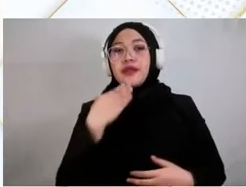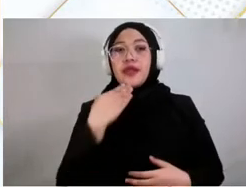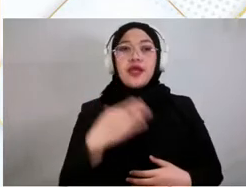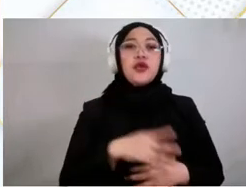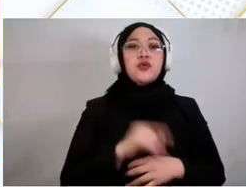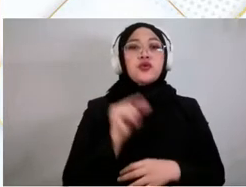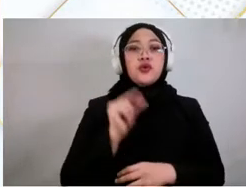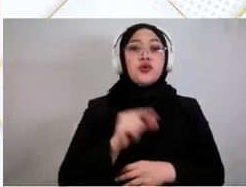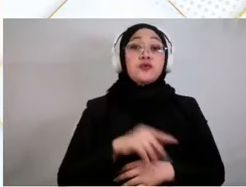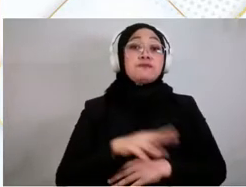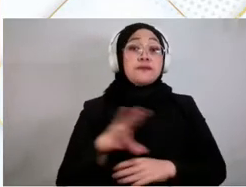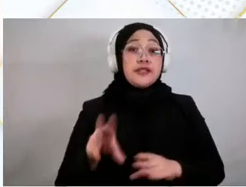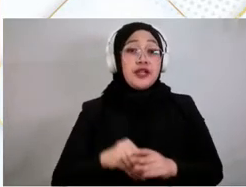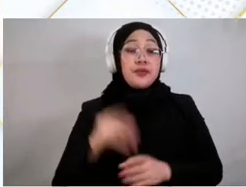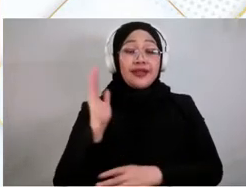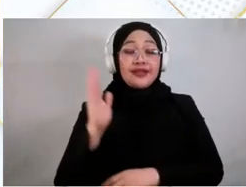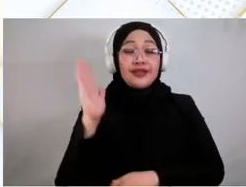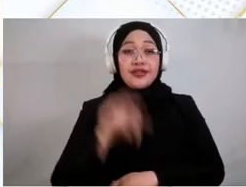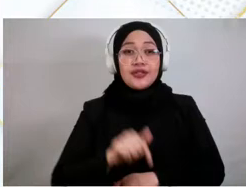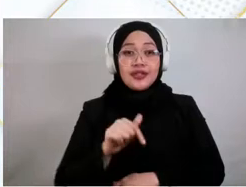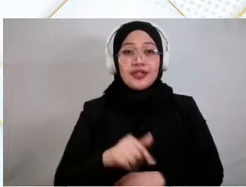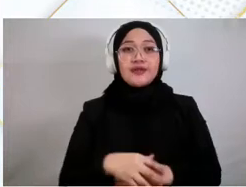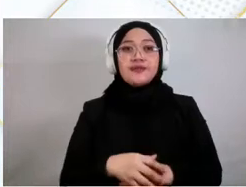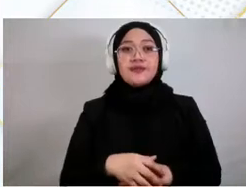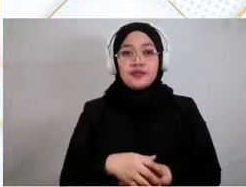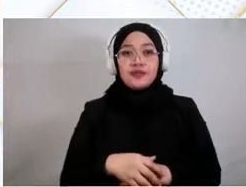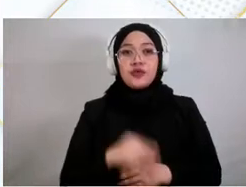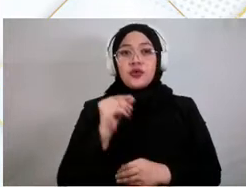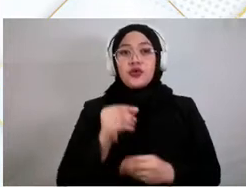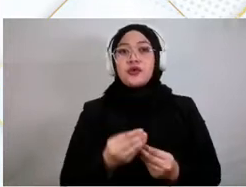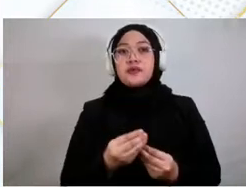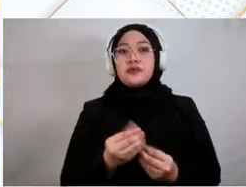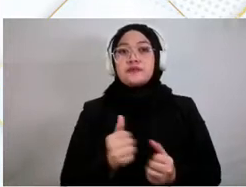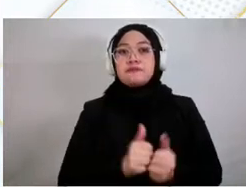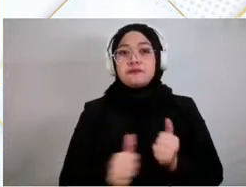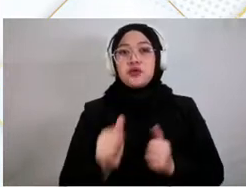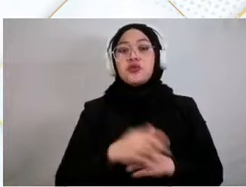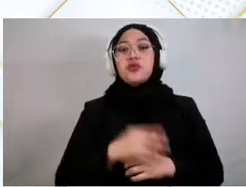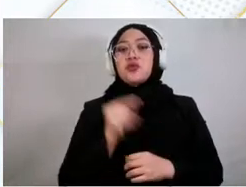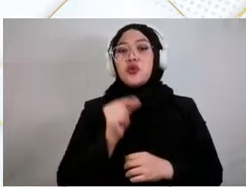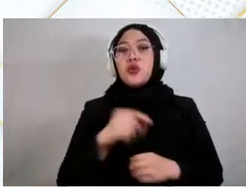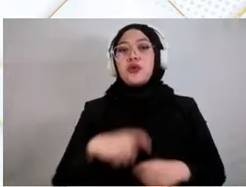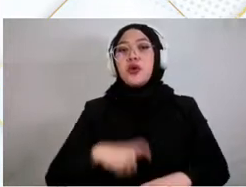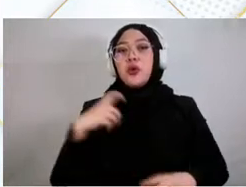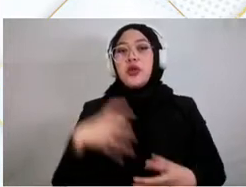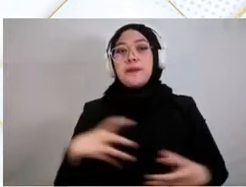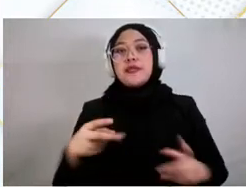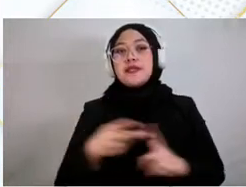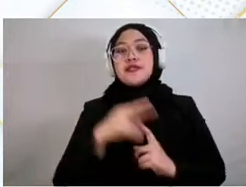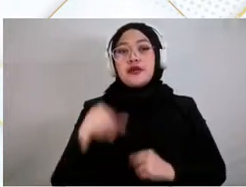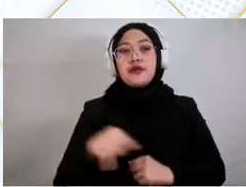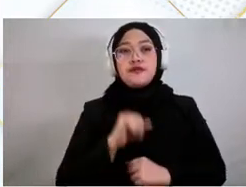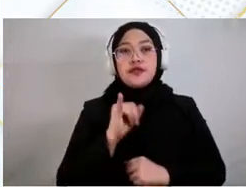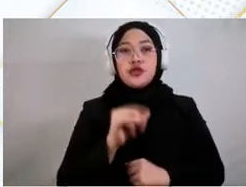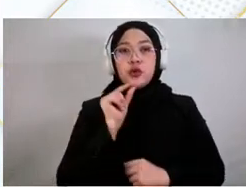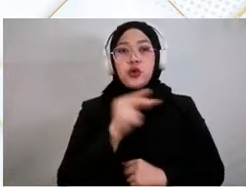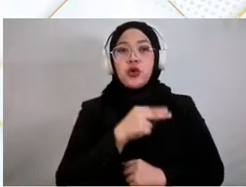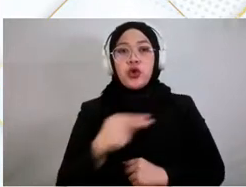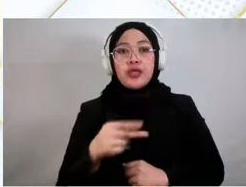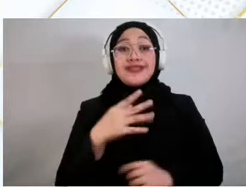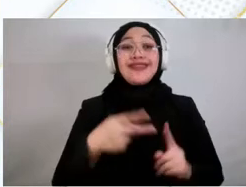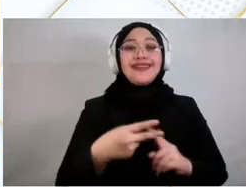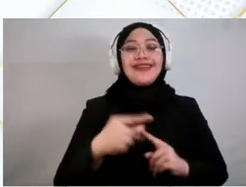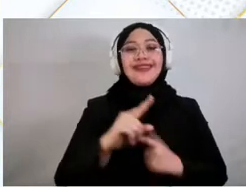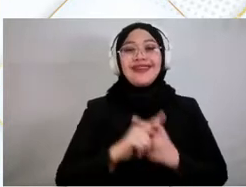this session, Ambassador Aminayo Woli, Ambassador of Fiji to Indonesia, also Lieutenant Colonel Herli Sinaga,